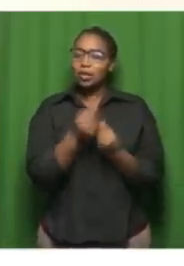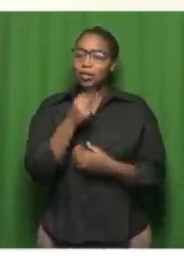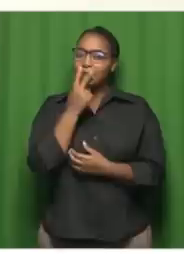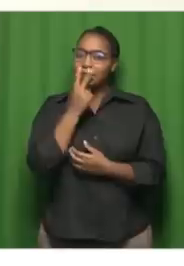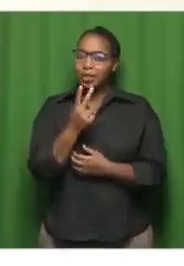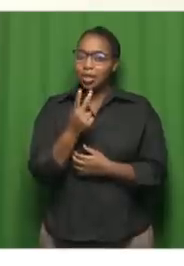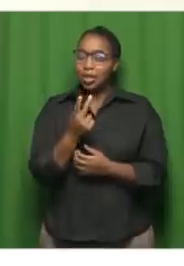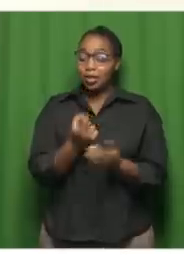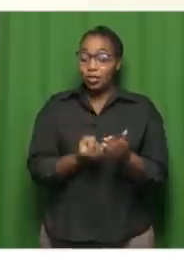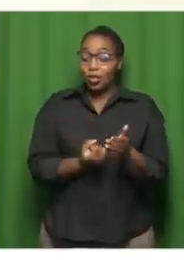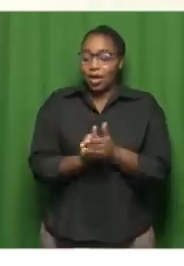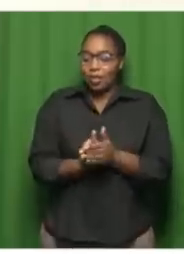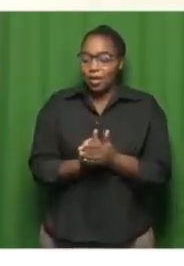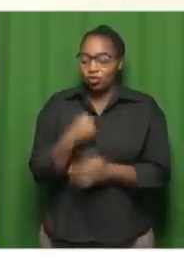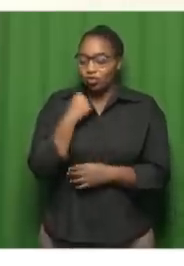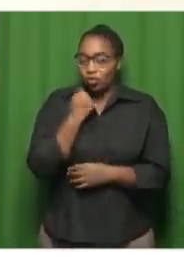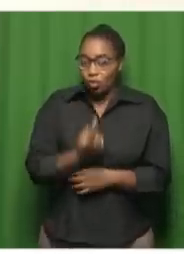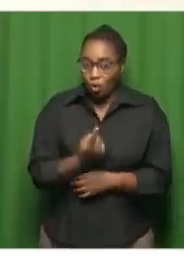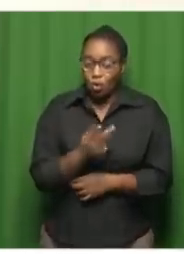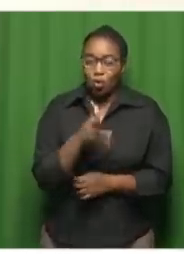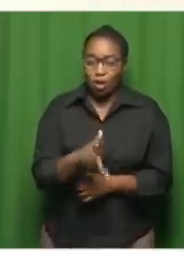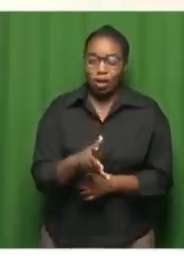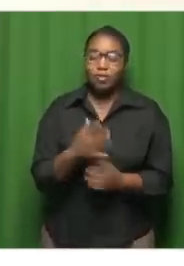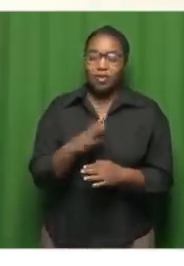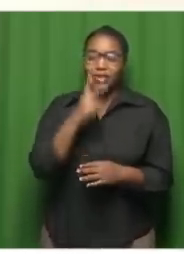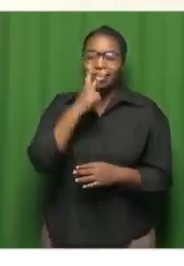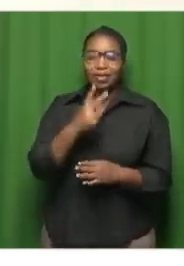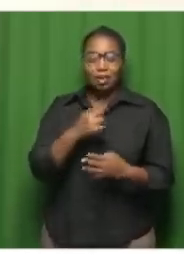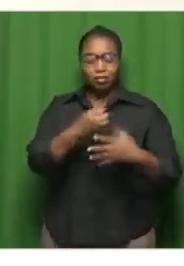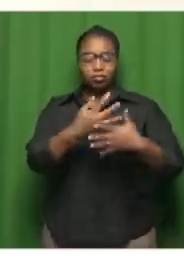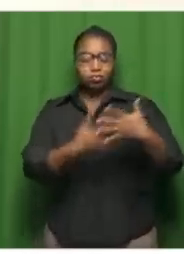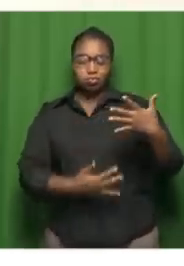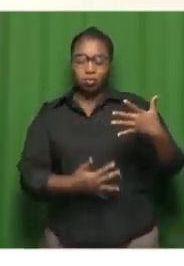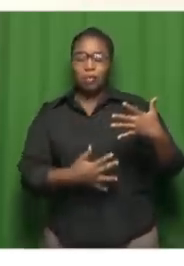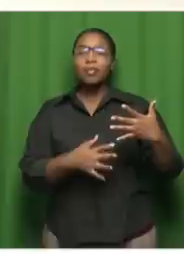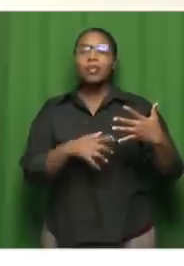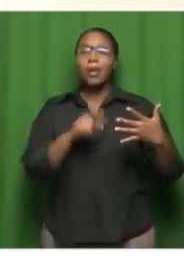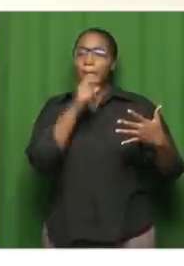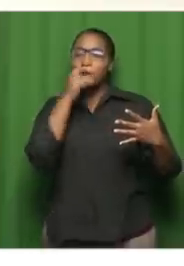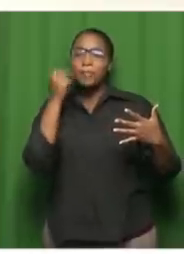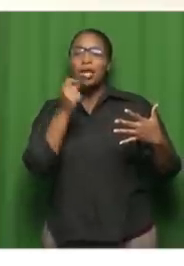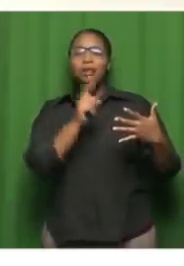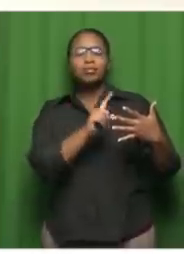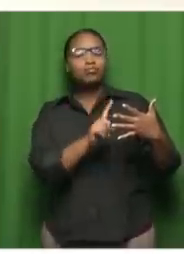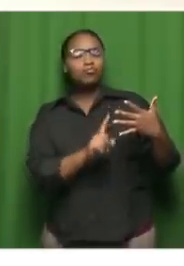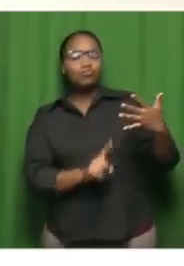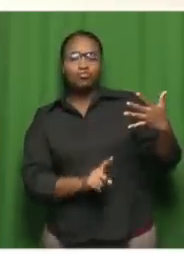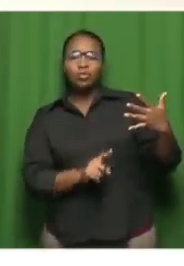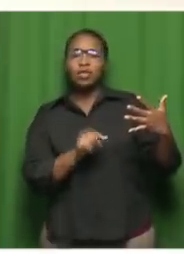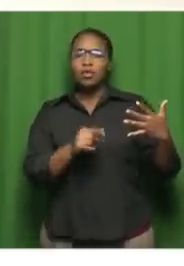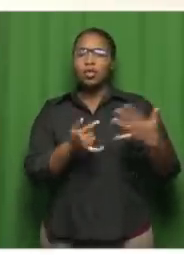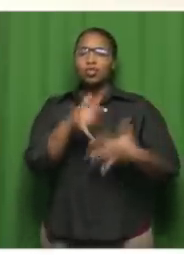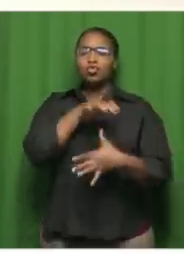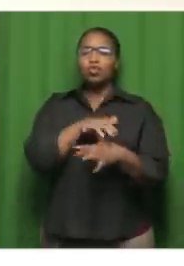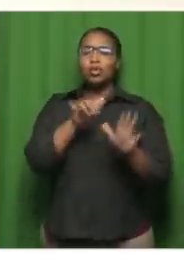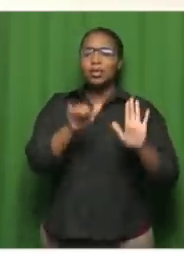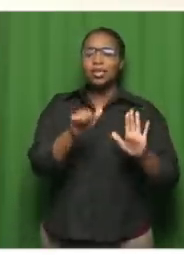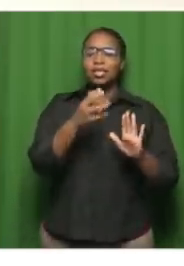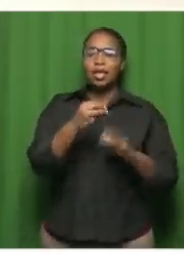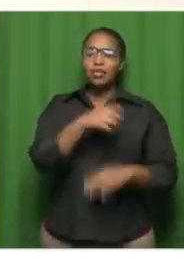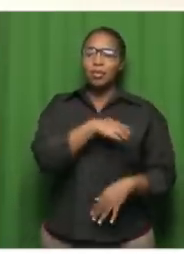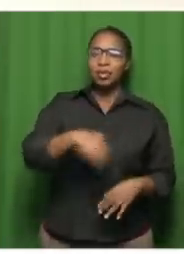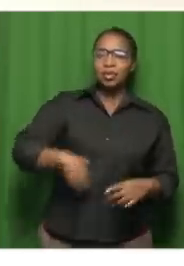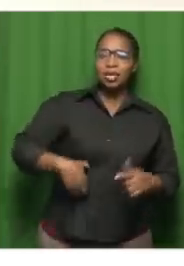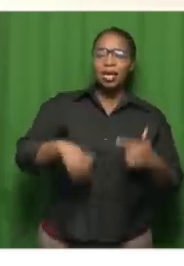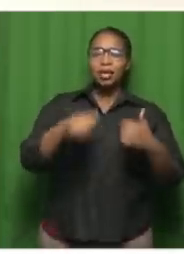through tomorrow. I mean, we've seen the list of nominations for the top six, and you know, we talk president, national chairperson, the secretary